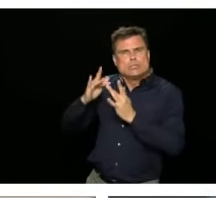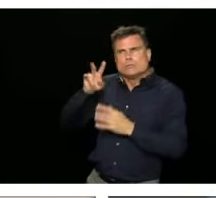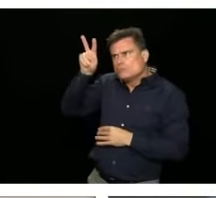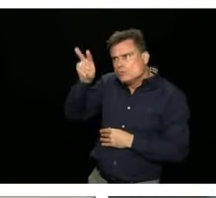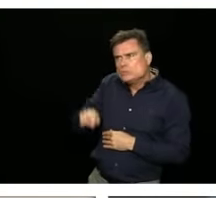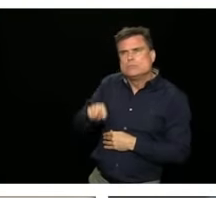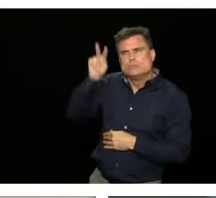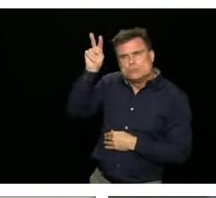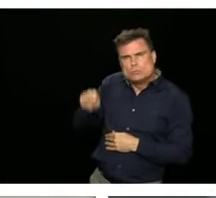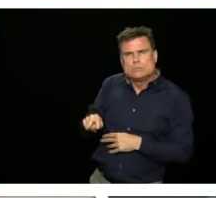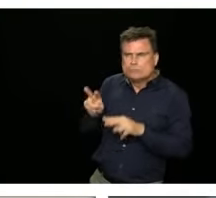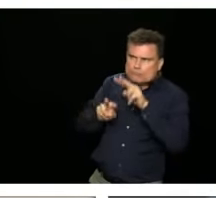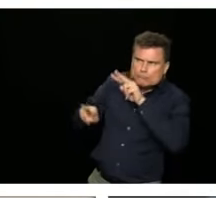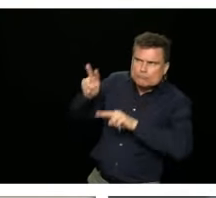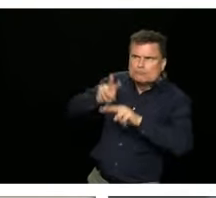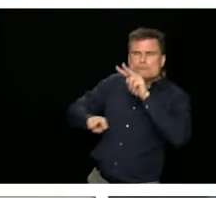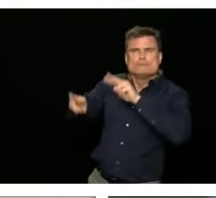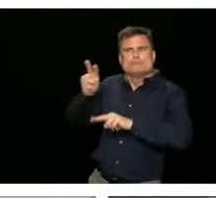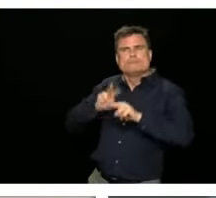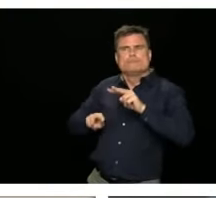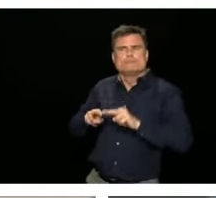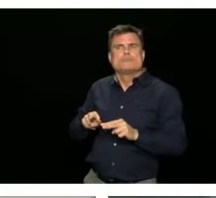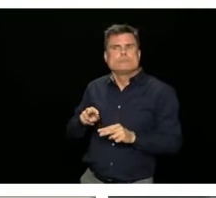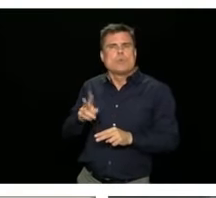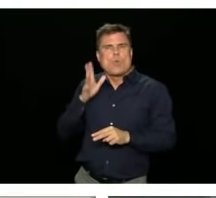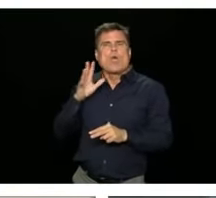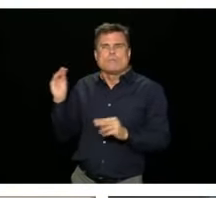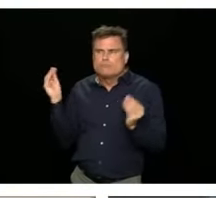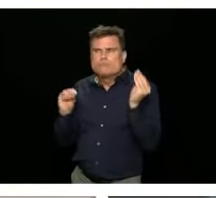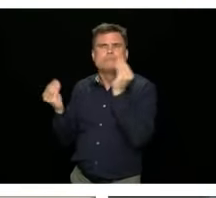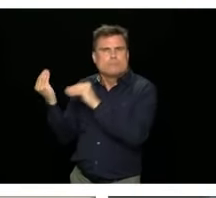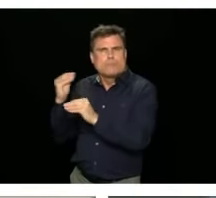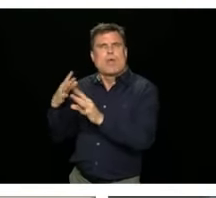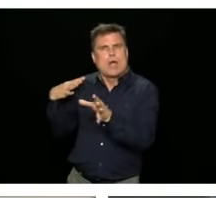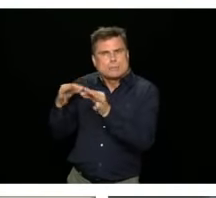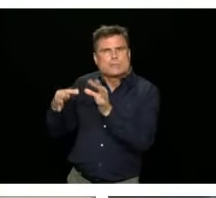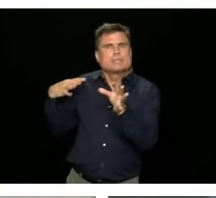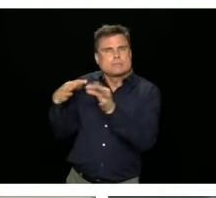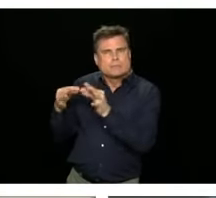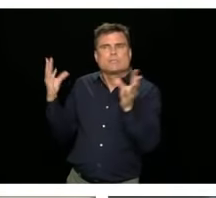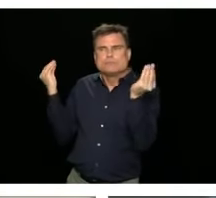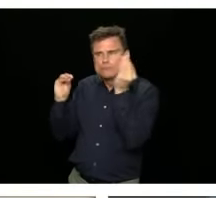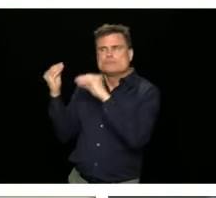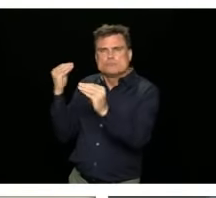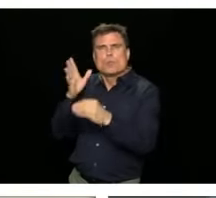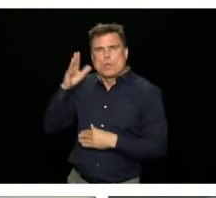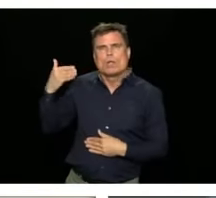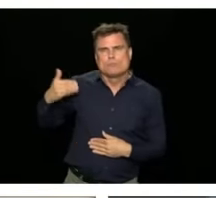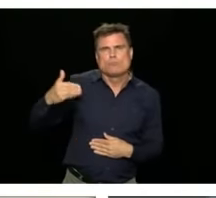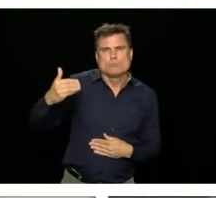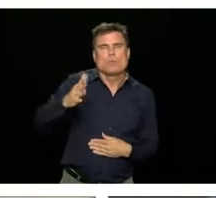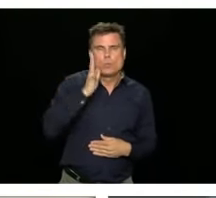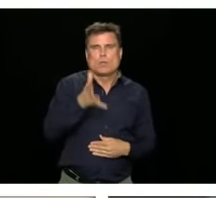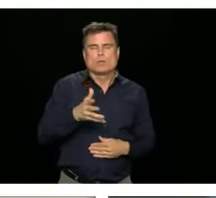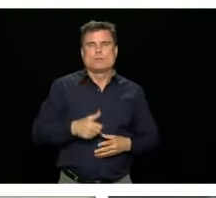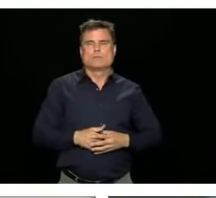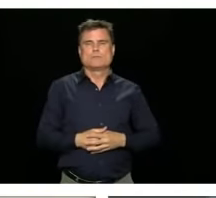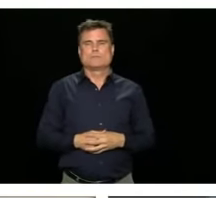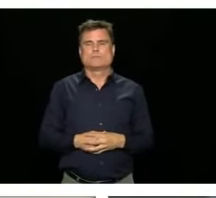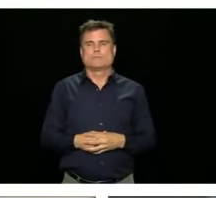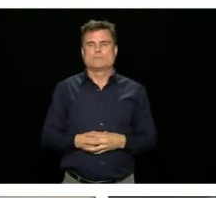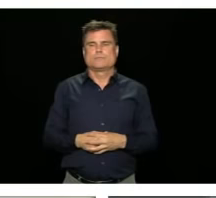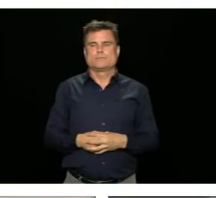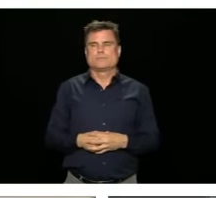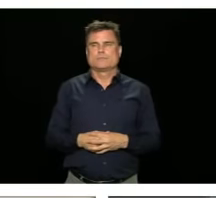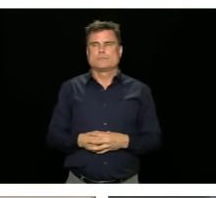requested by the community will be put up by our Hubs and Spokes Resilience BC program. So next to our next